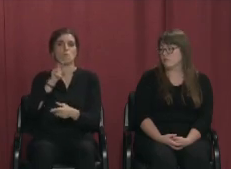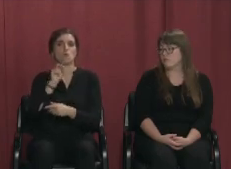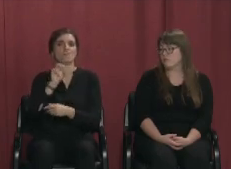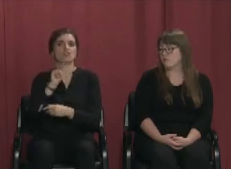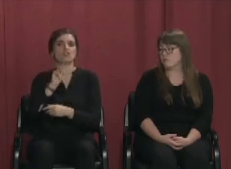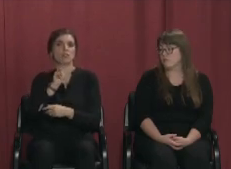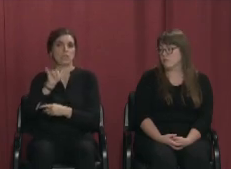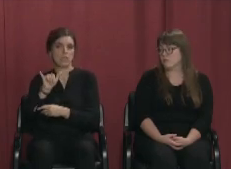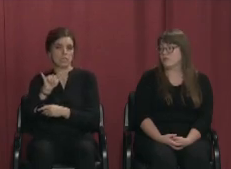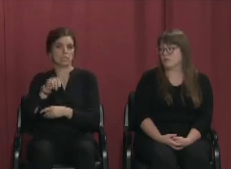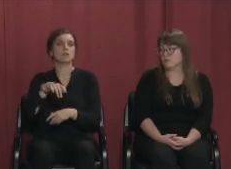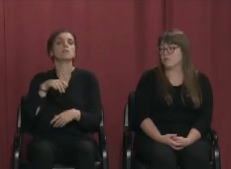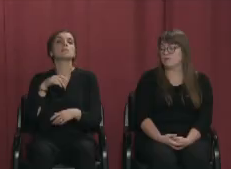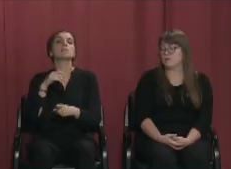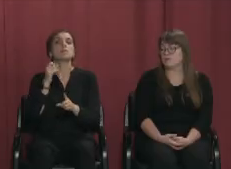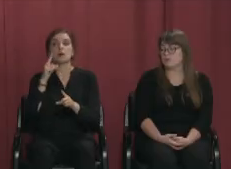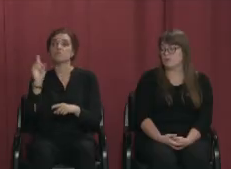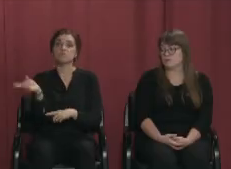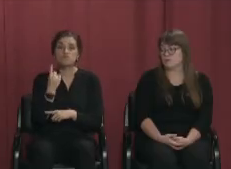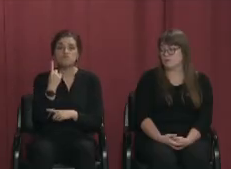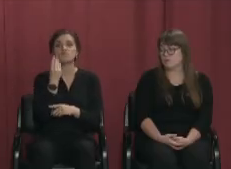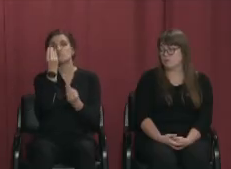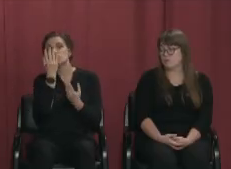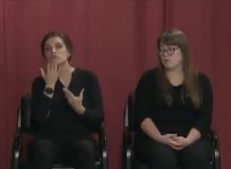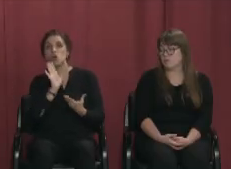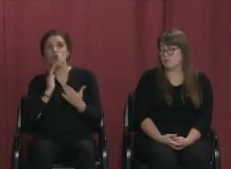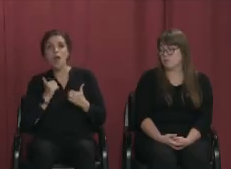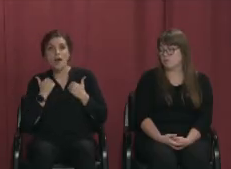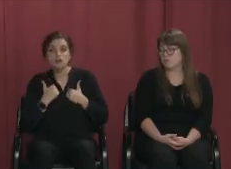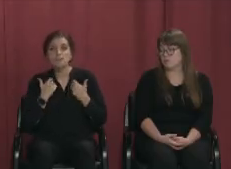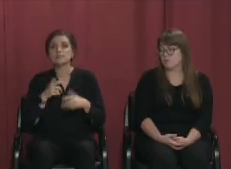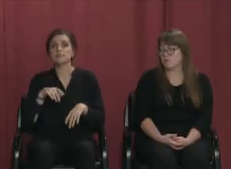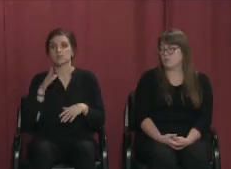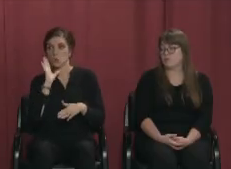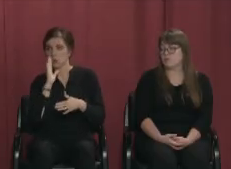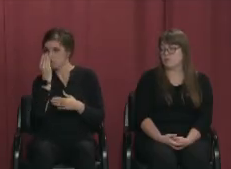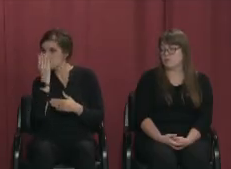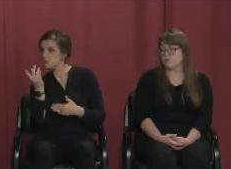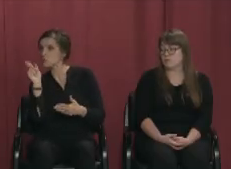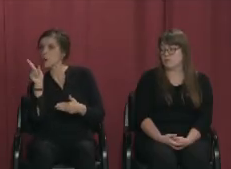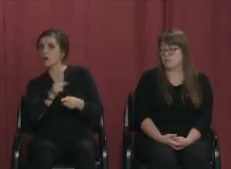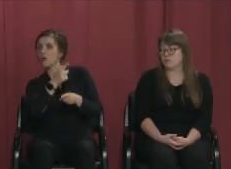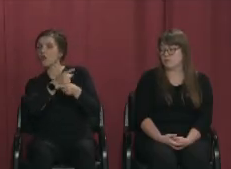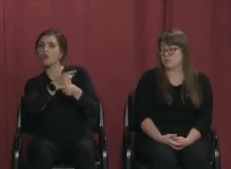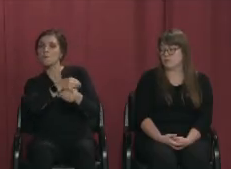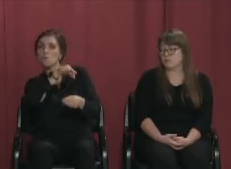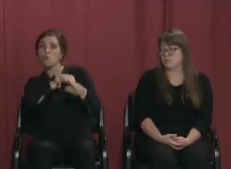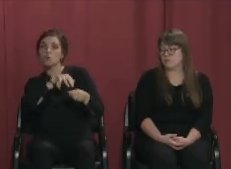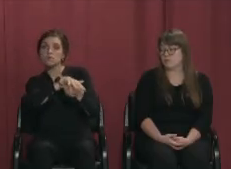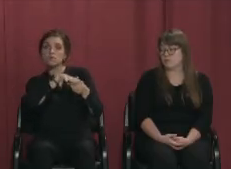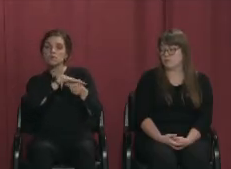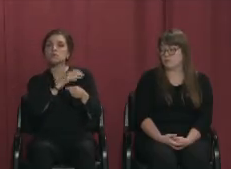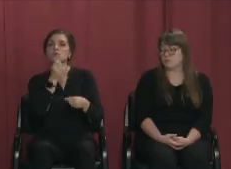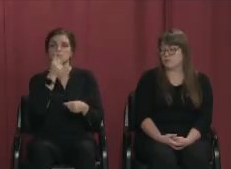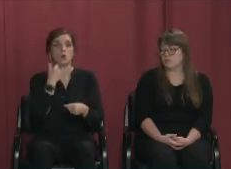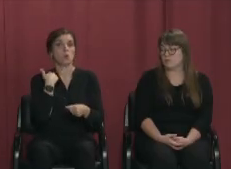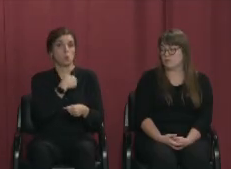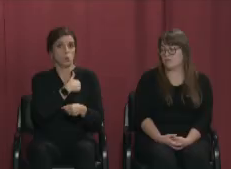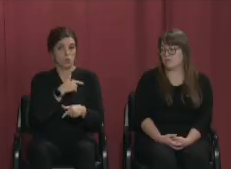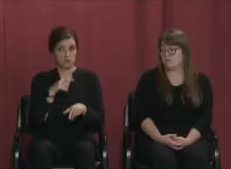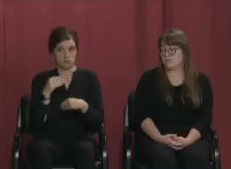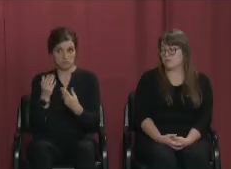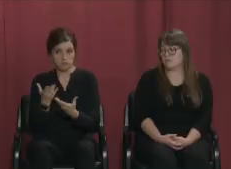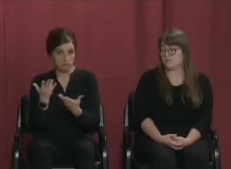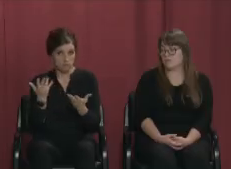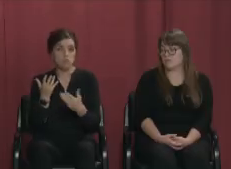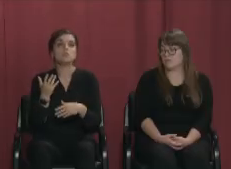us your address, we'll get you to the right polling location. But then all we do is, as a provisional ballot, we then call